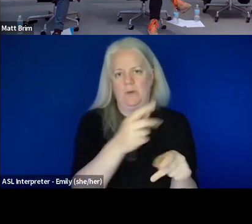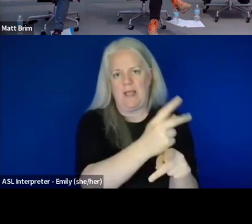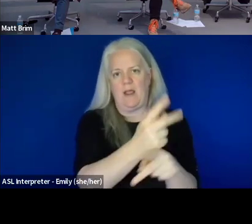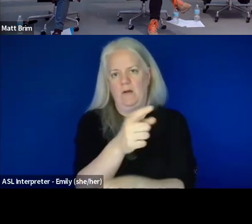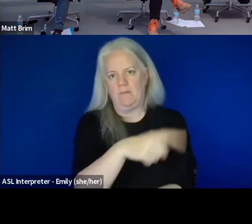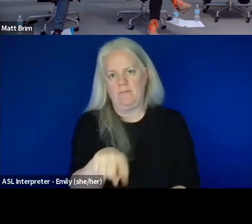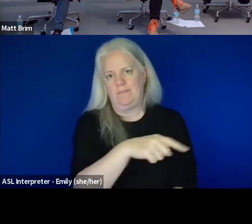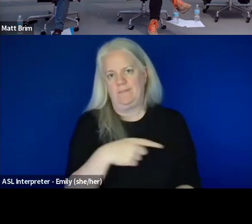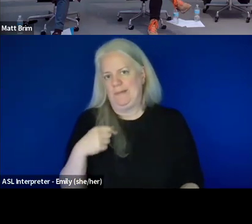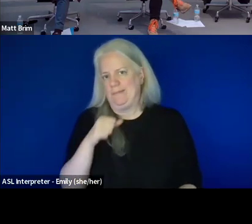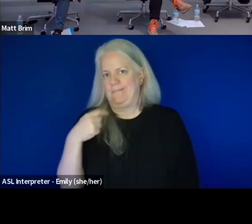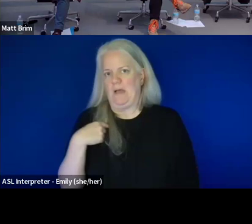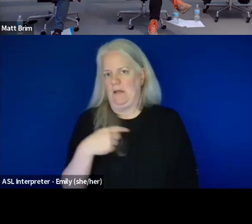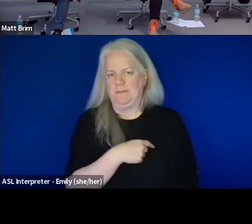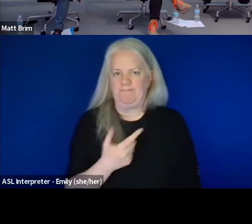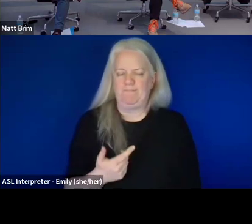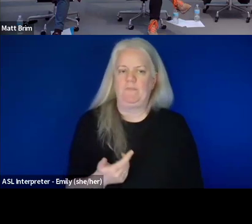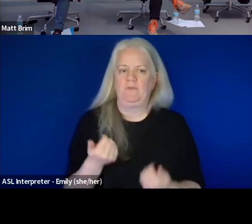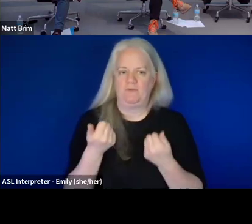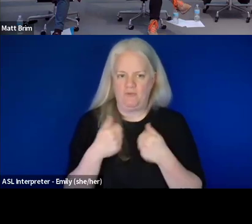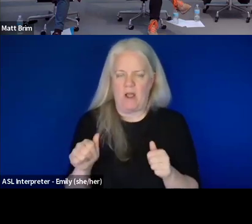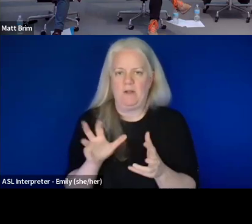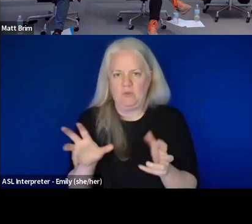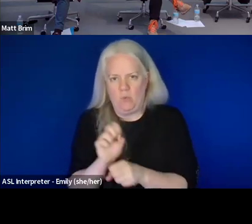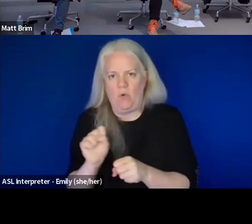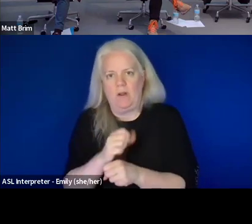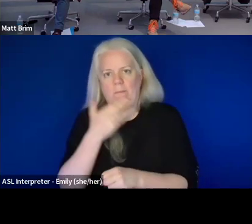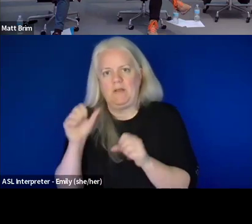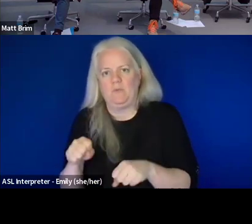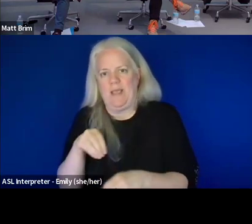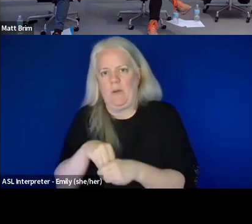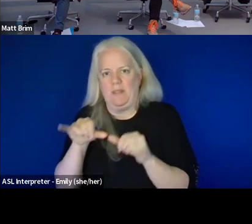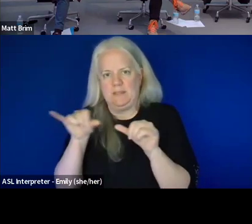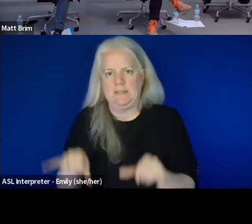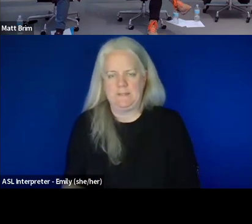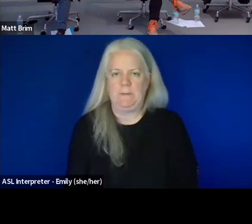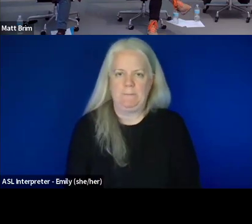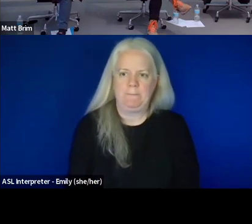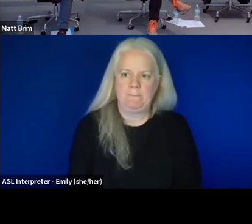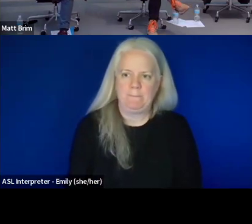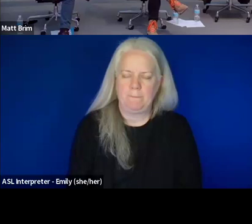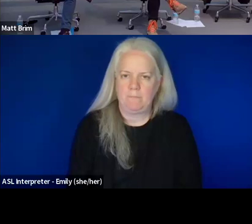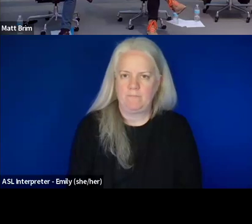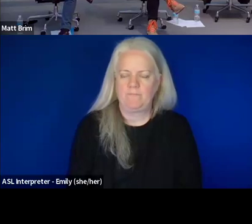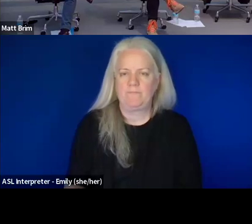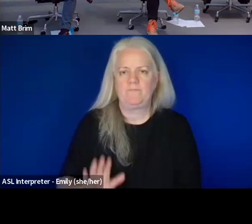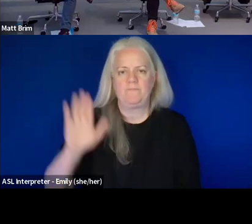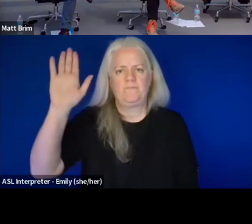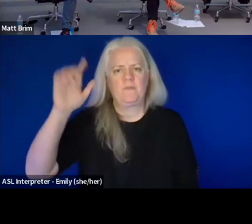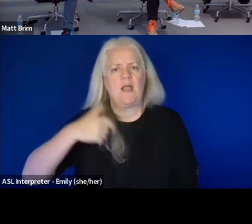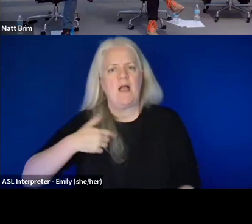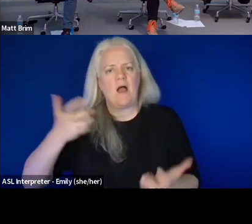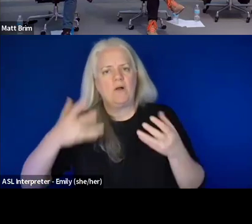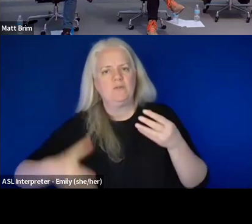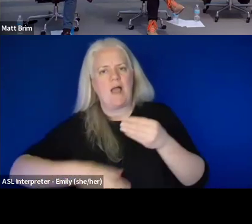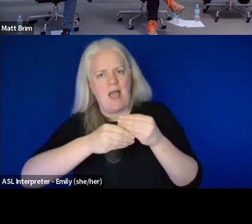That's currently where we're at, trying to still push within the system as best as we can. And I do want to add that though